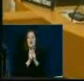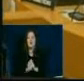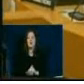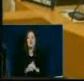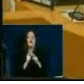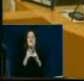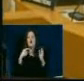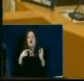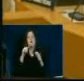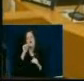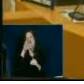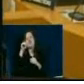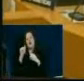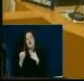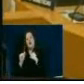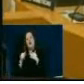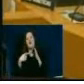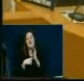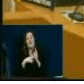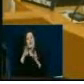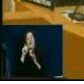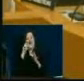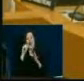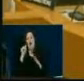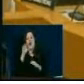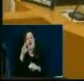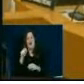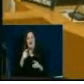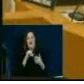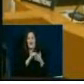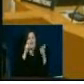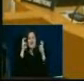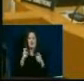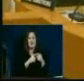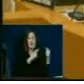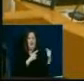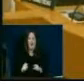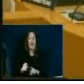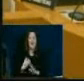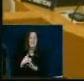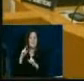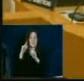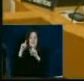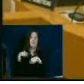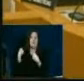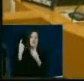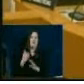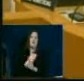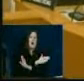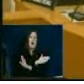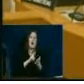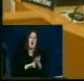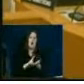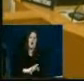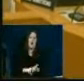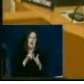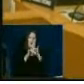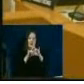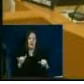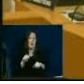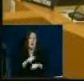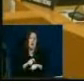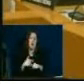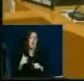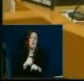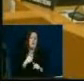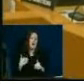from the Affordable Care Act and some other issues that had happened since the prior contract. At the same time,